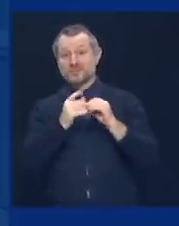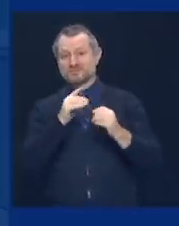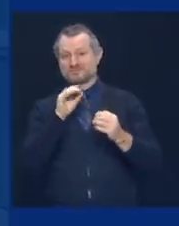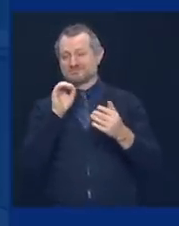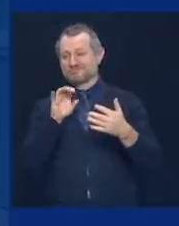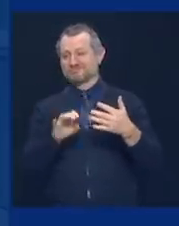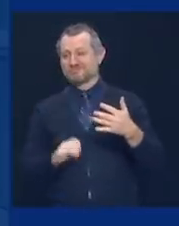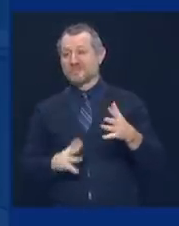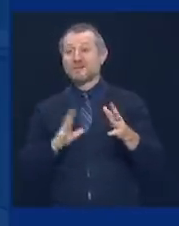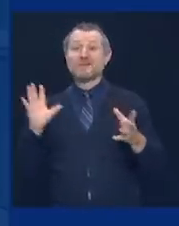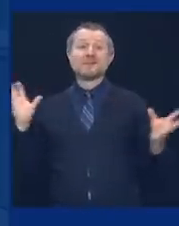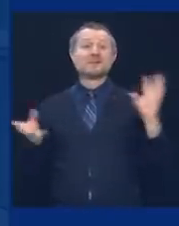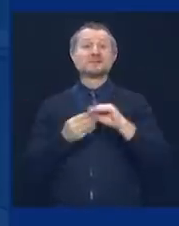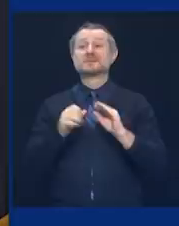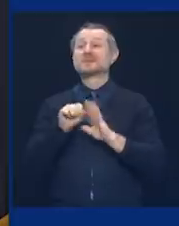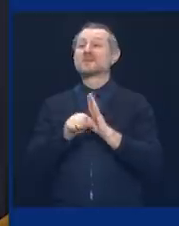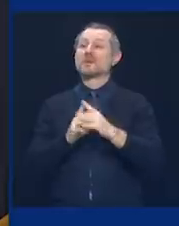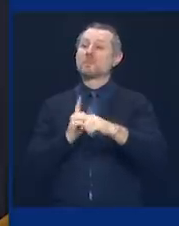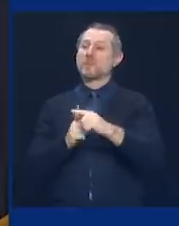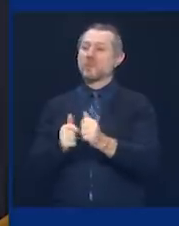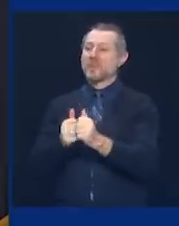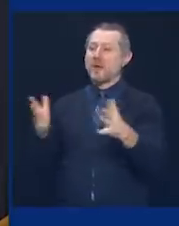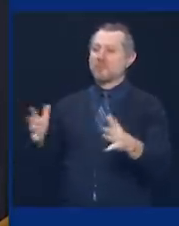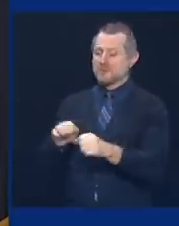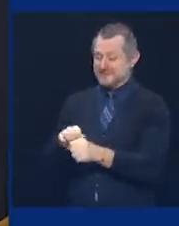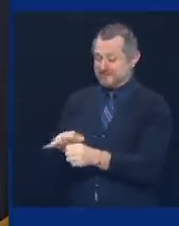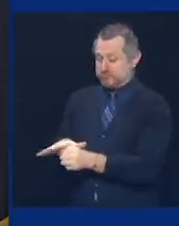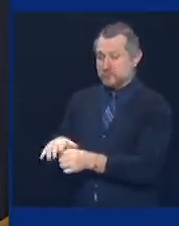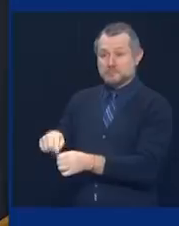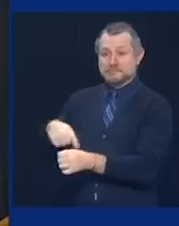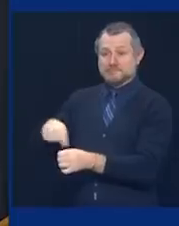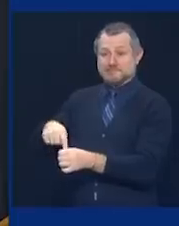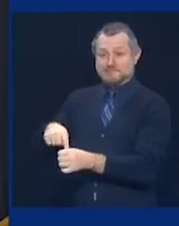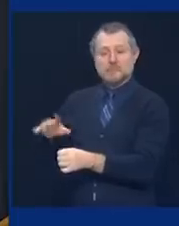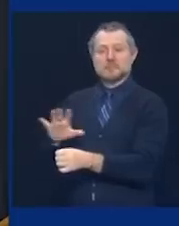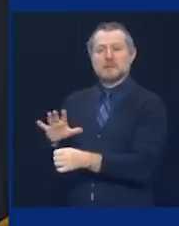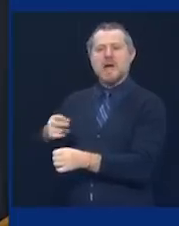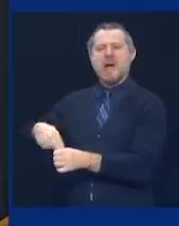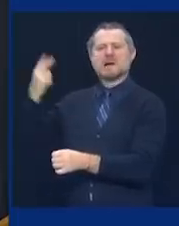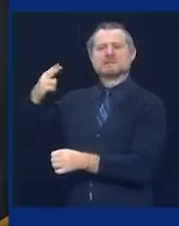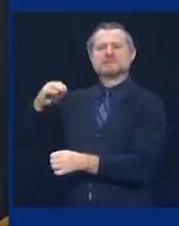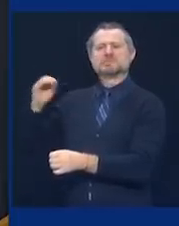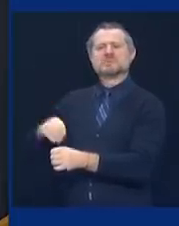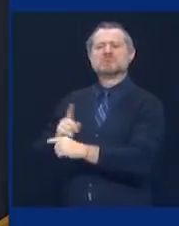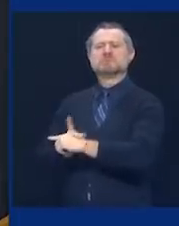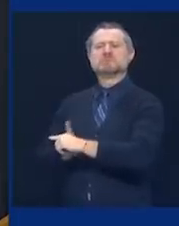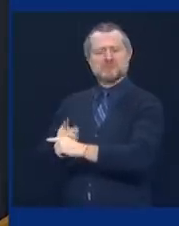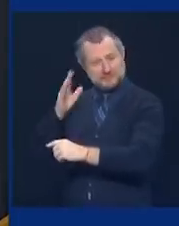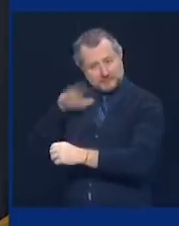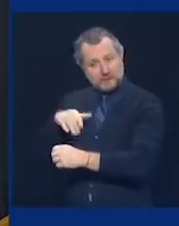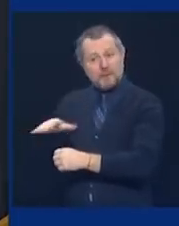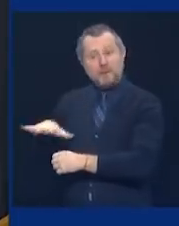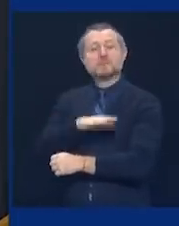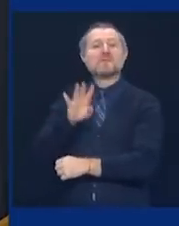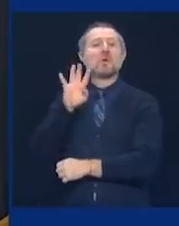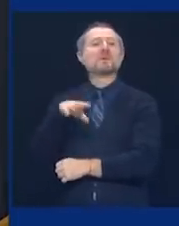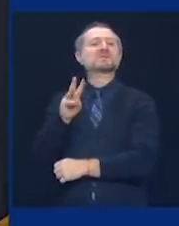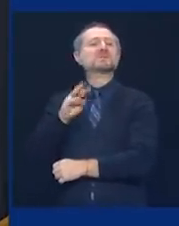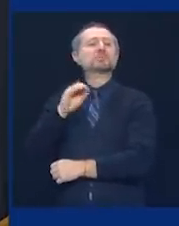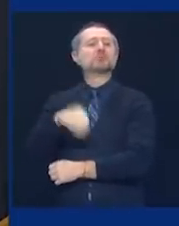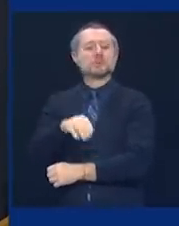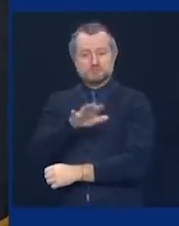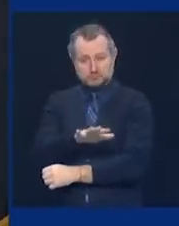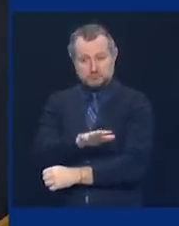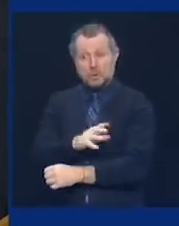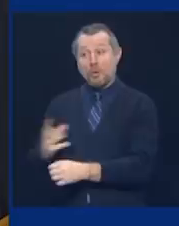Statewide positivity without the microclusters. Microclusters are the intense zones, 4.6. Positivity with the